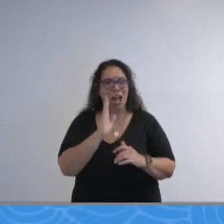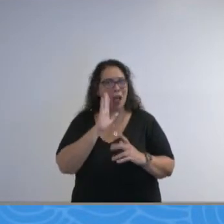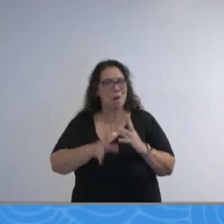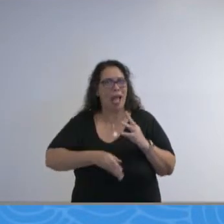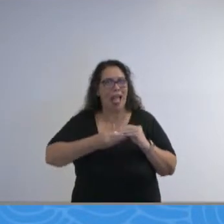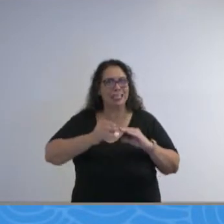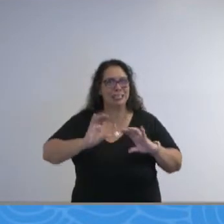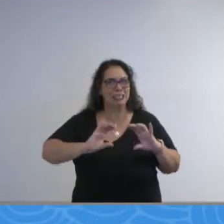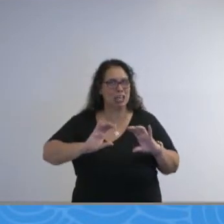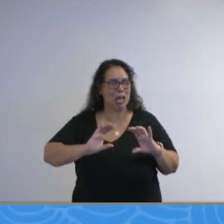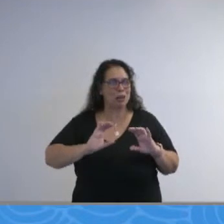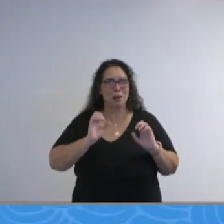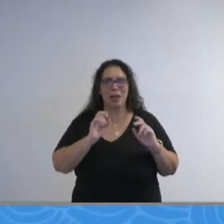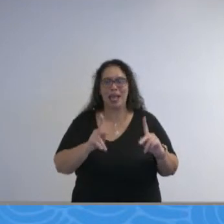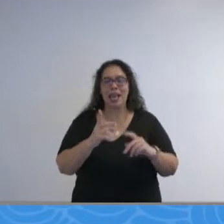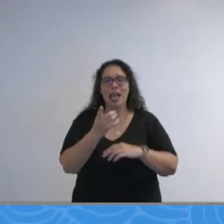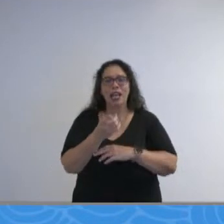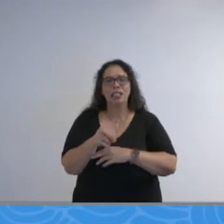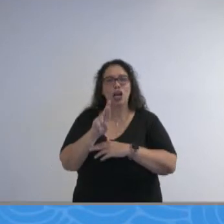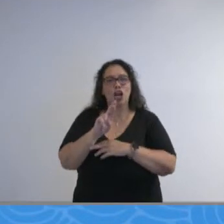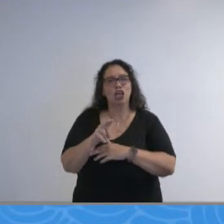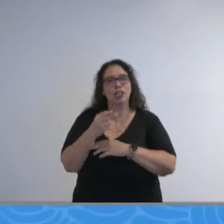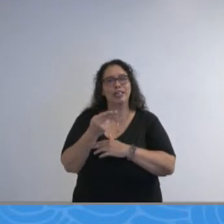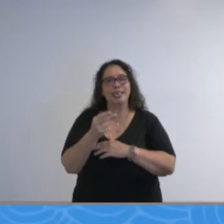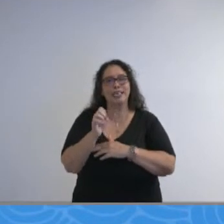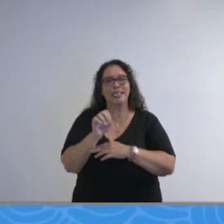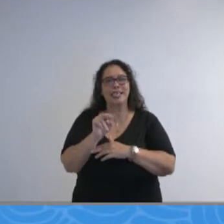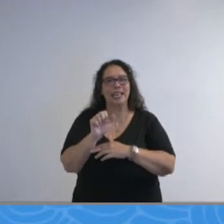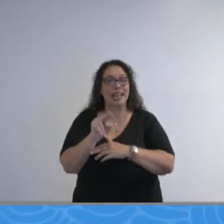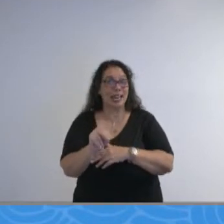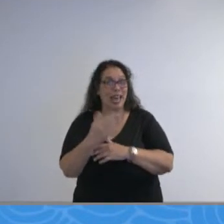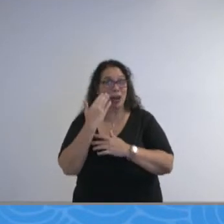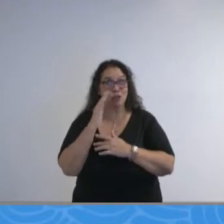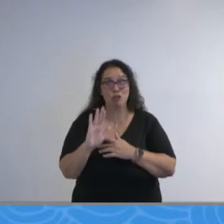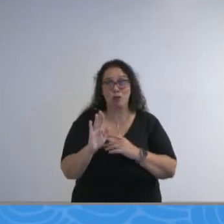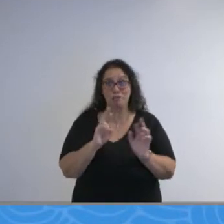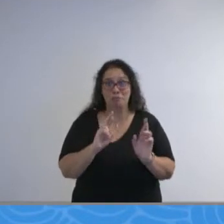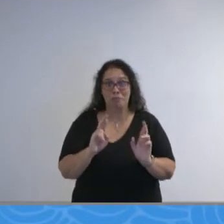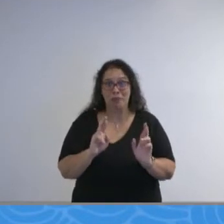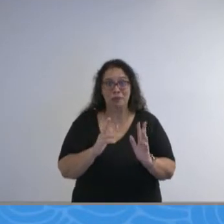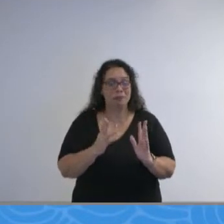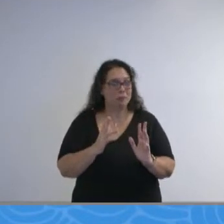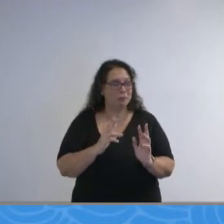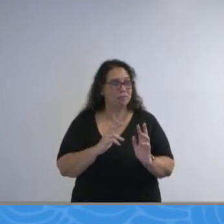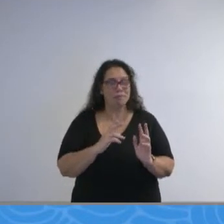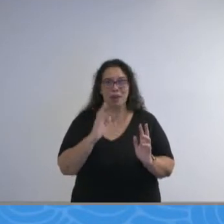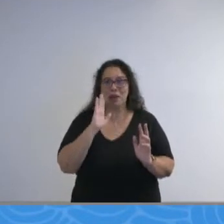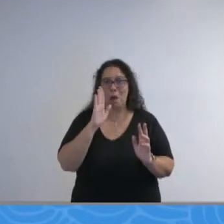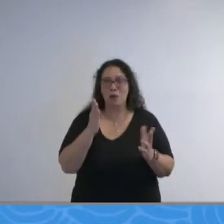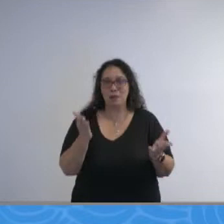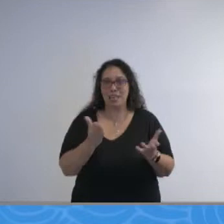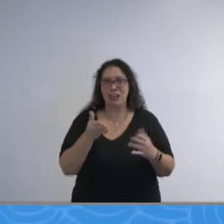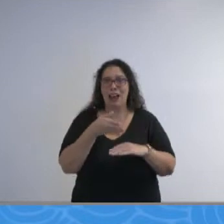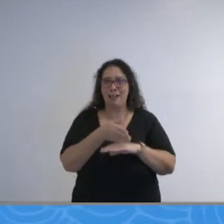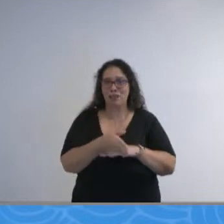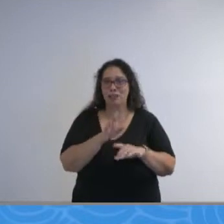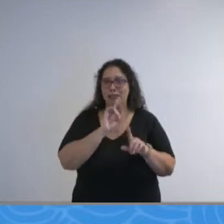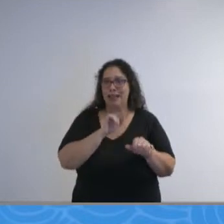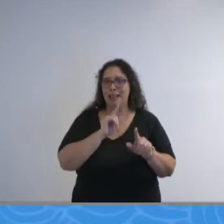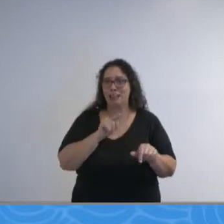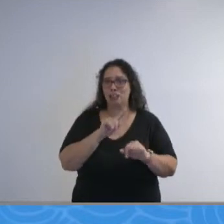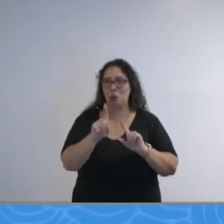don't know if Dr. Heenan or our other presenters are on, but I'll be here after to answer